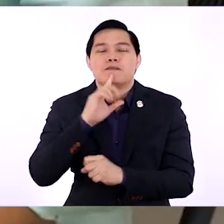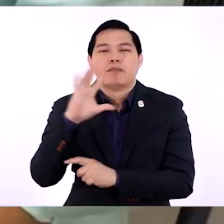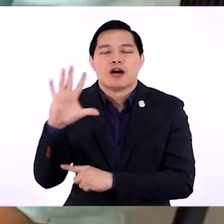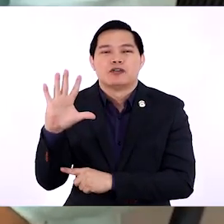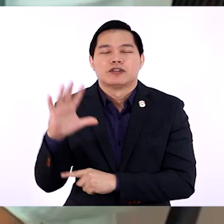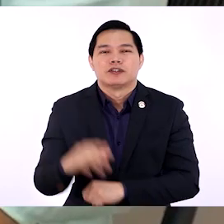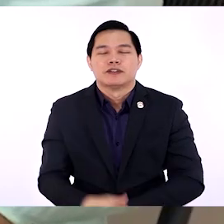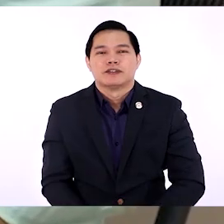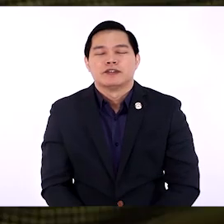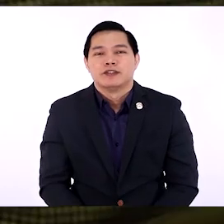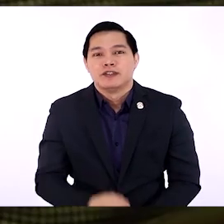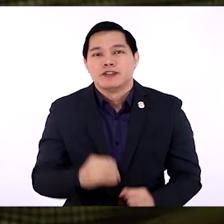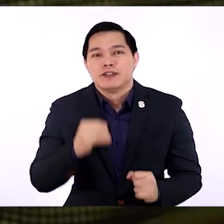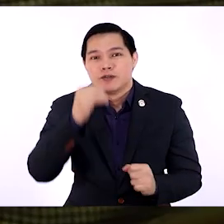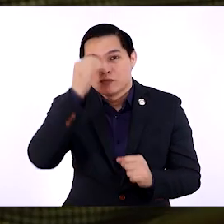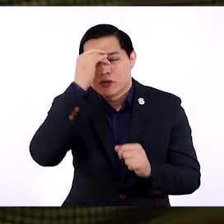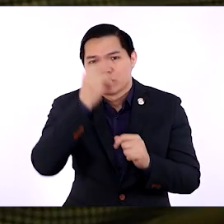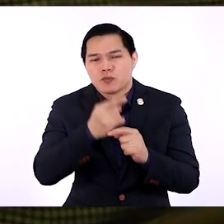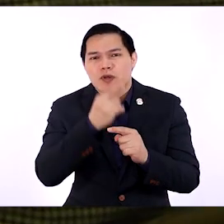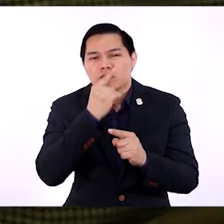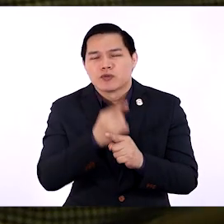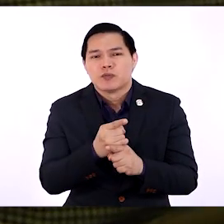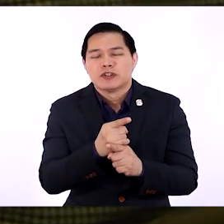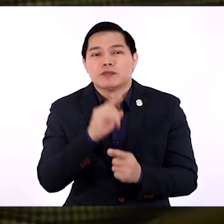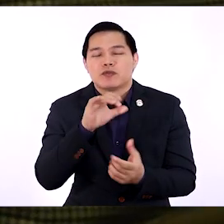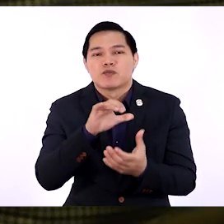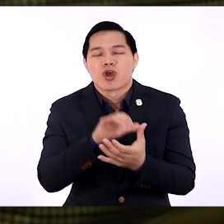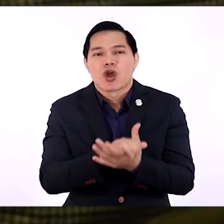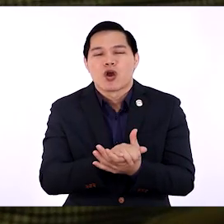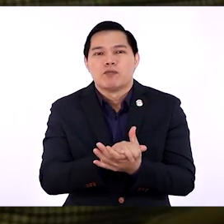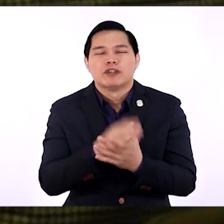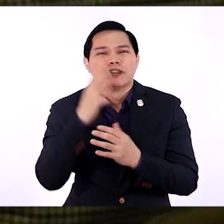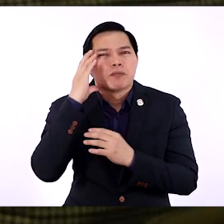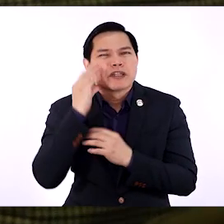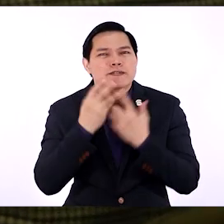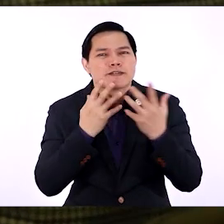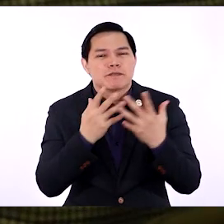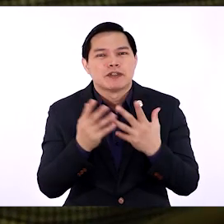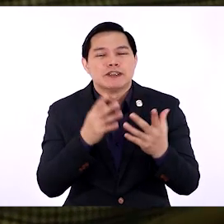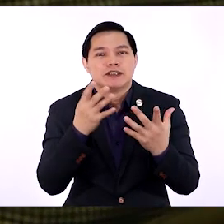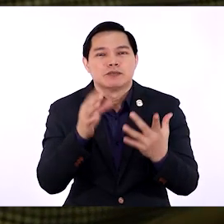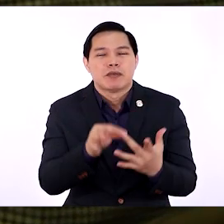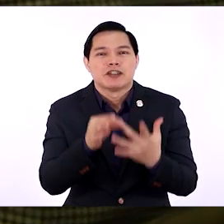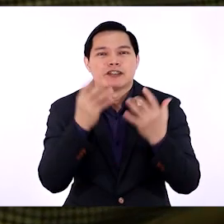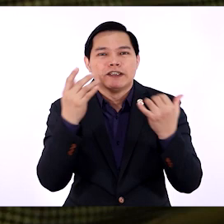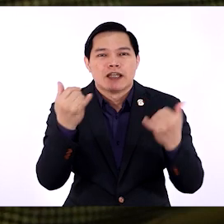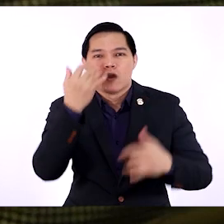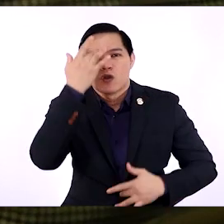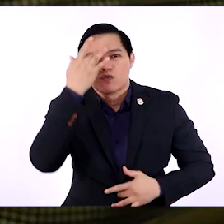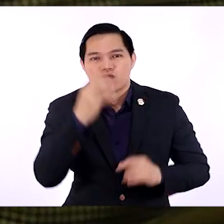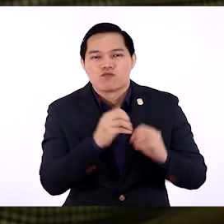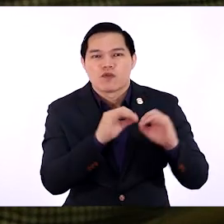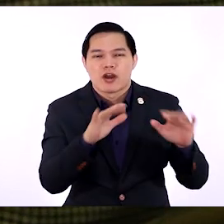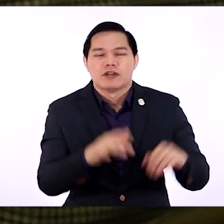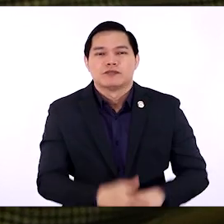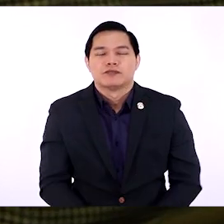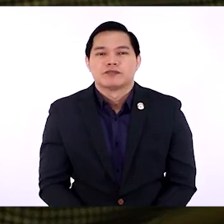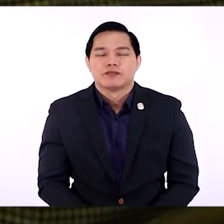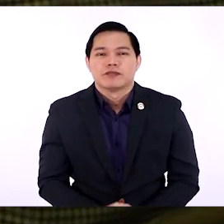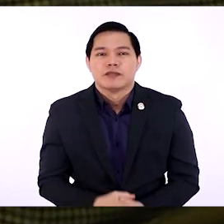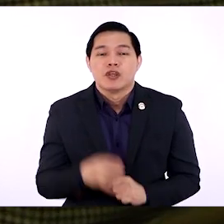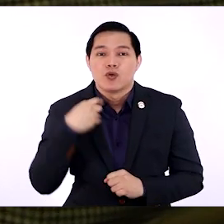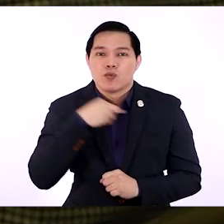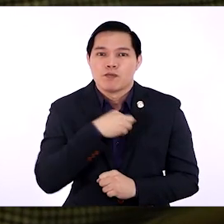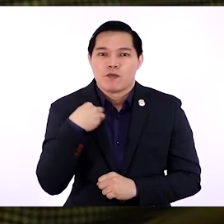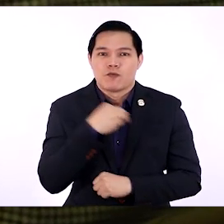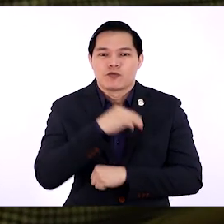God. That regardless of the problems each married couple encounters, especially during these trying times, we, as members of the